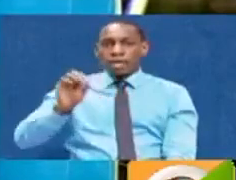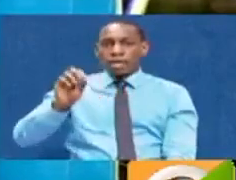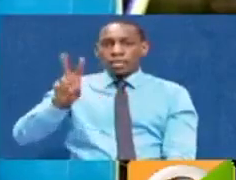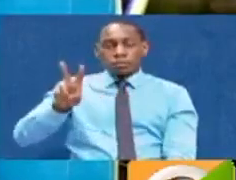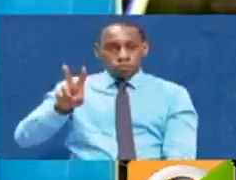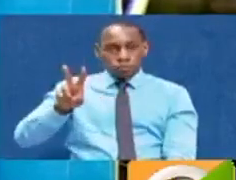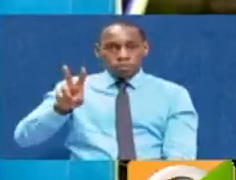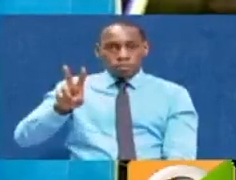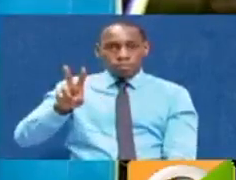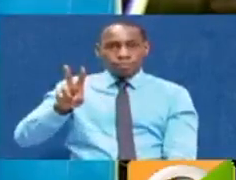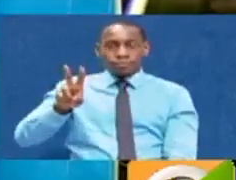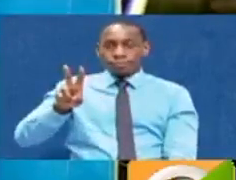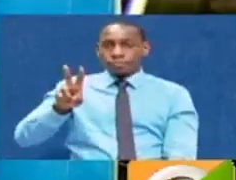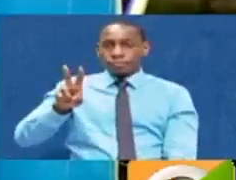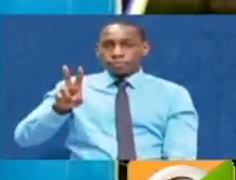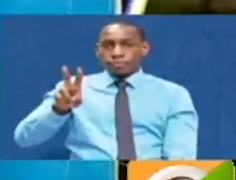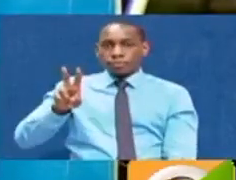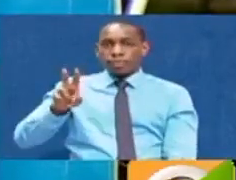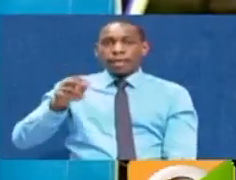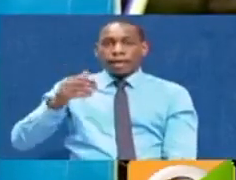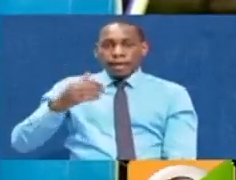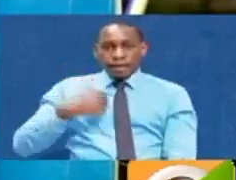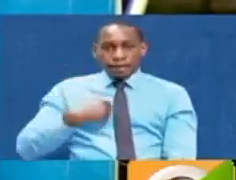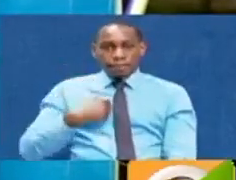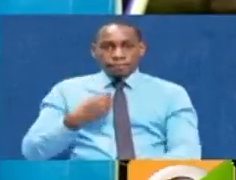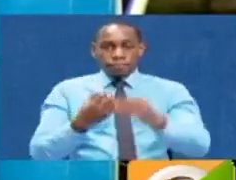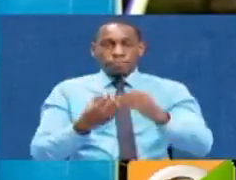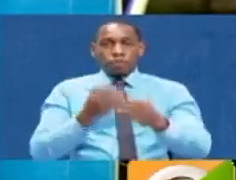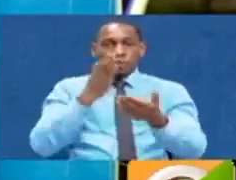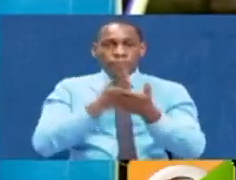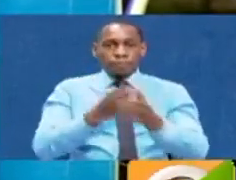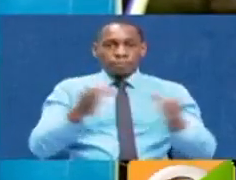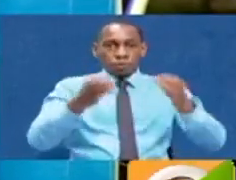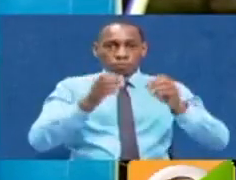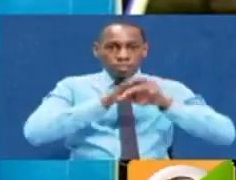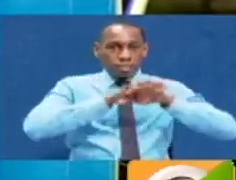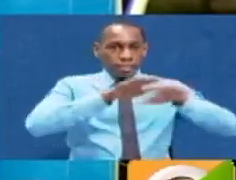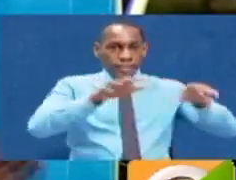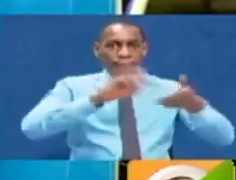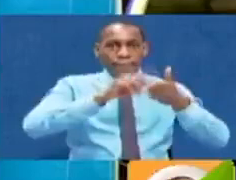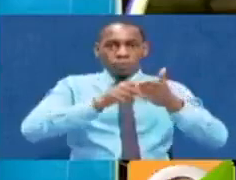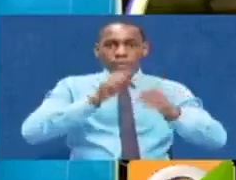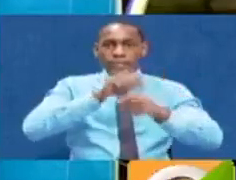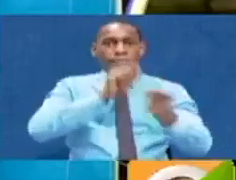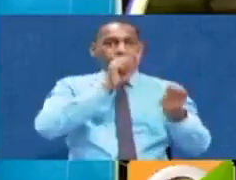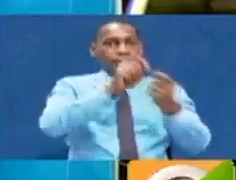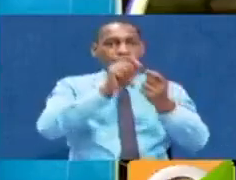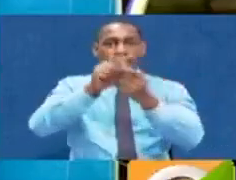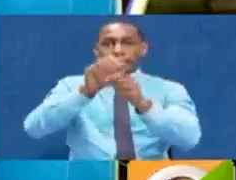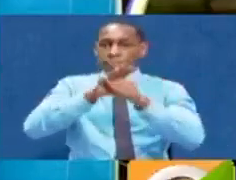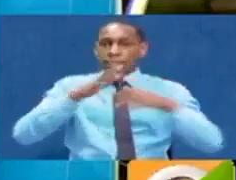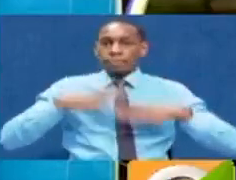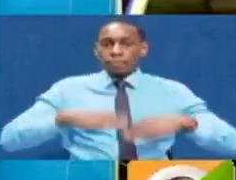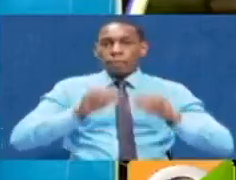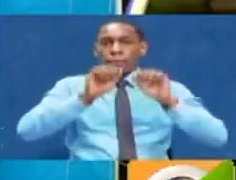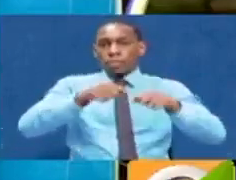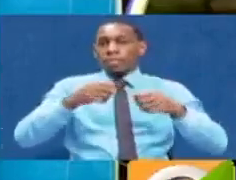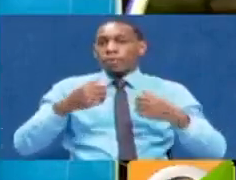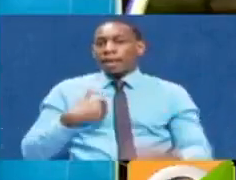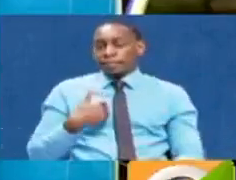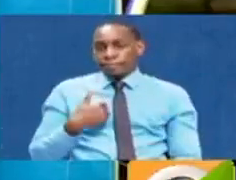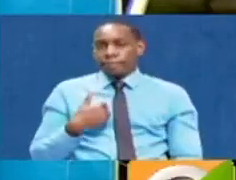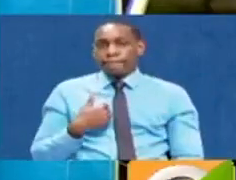3,102. And because we have established community transmission, it means the more we test, the more we are likely to